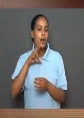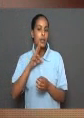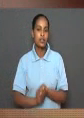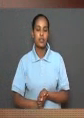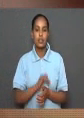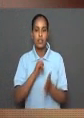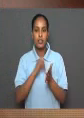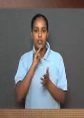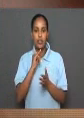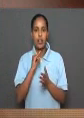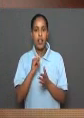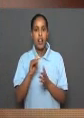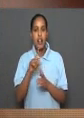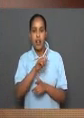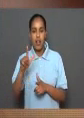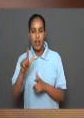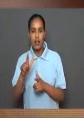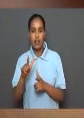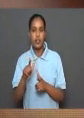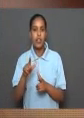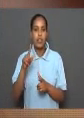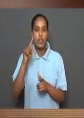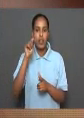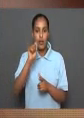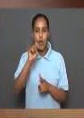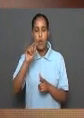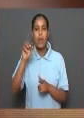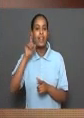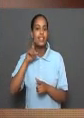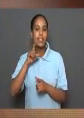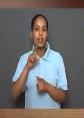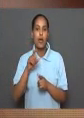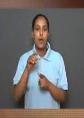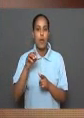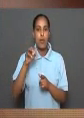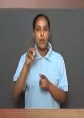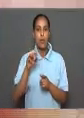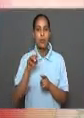rubbers. It is a linear thermoplastic polymer.